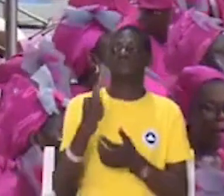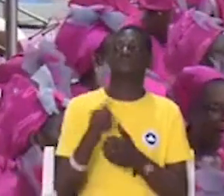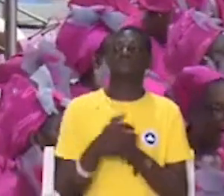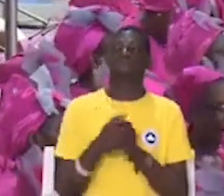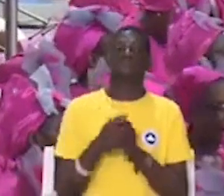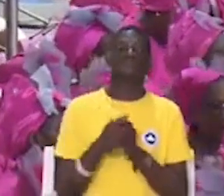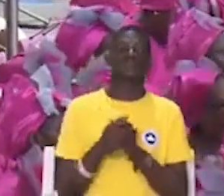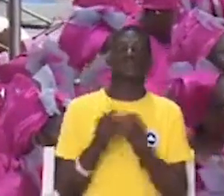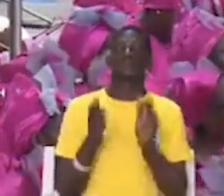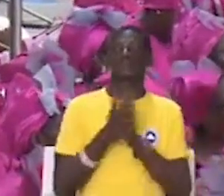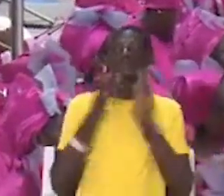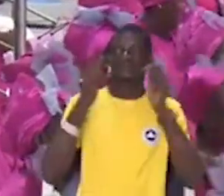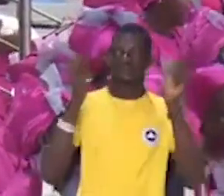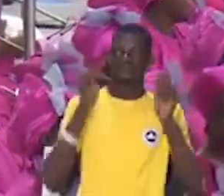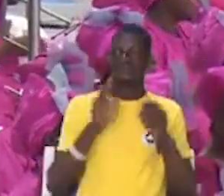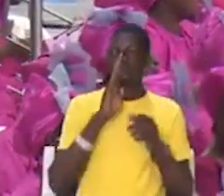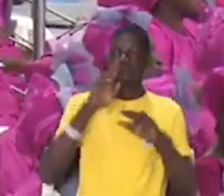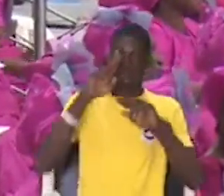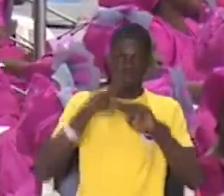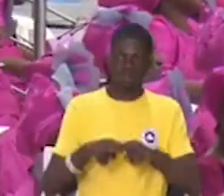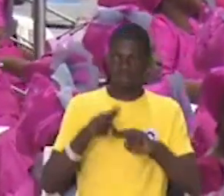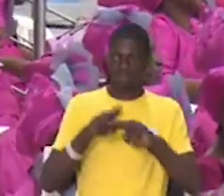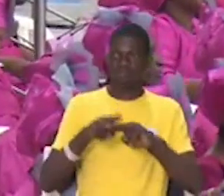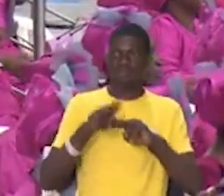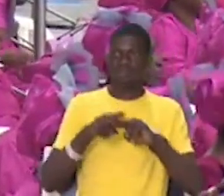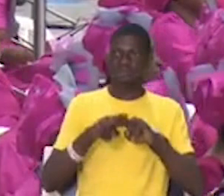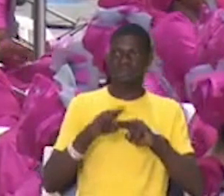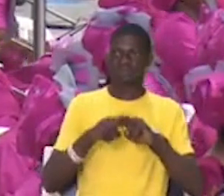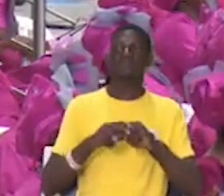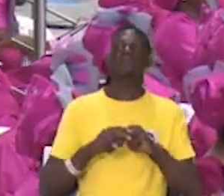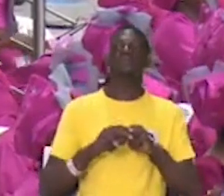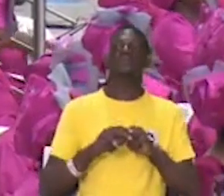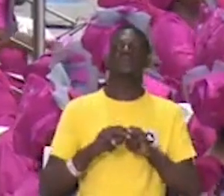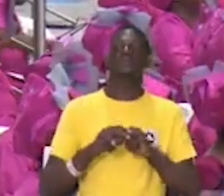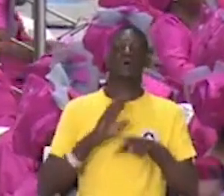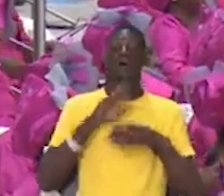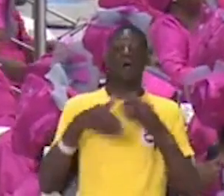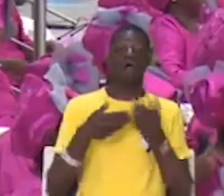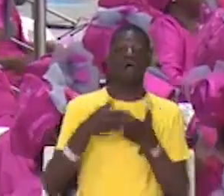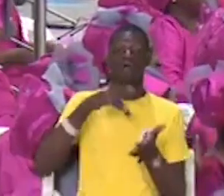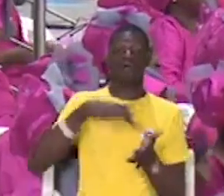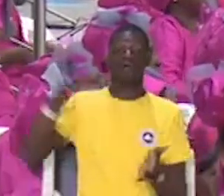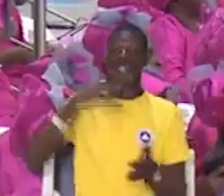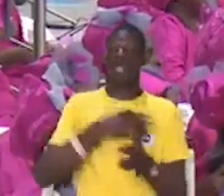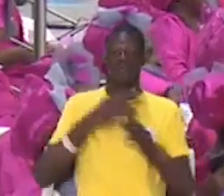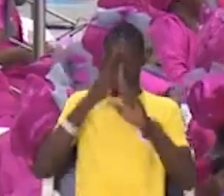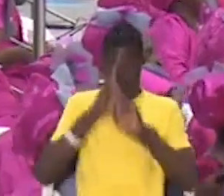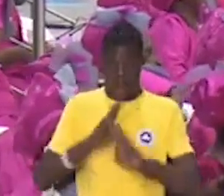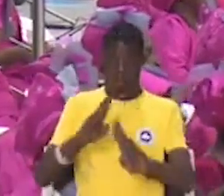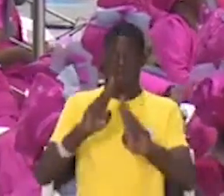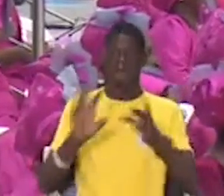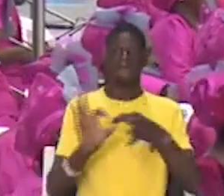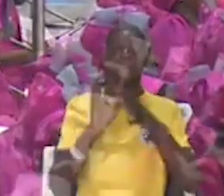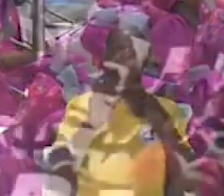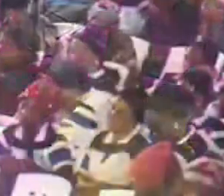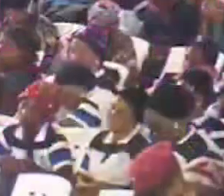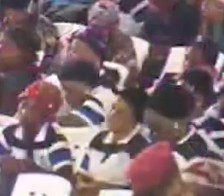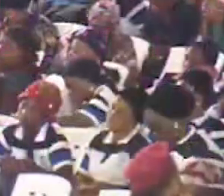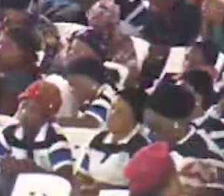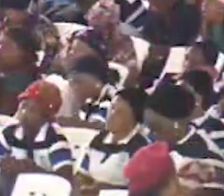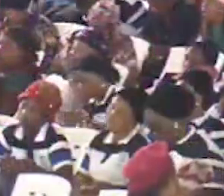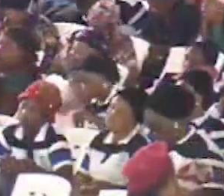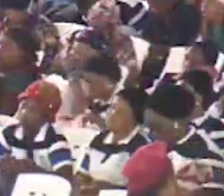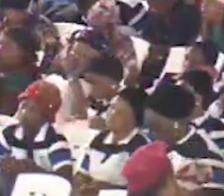amen. Hallelujah. Please be seated. All the glory and honor be to God, our Savior, tonight.